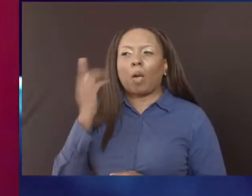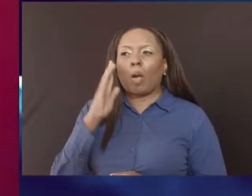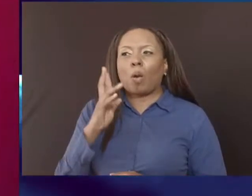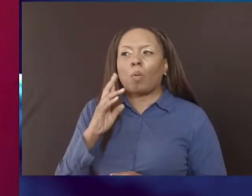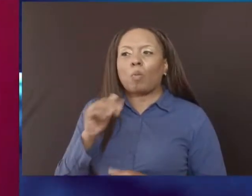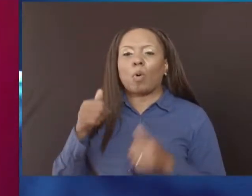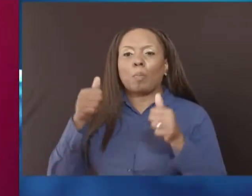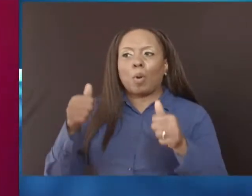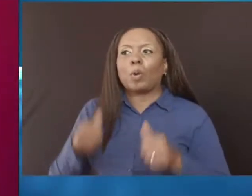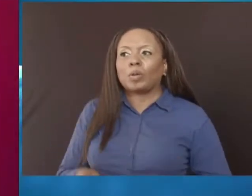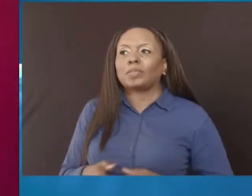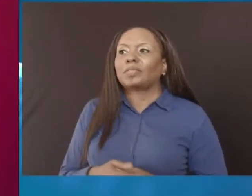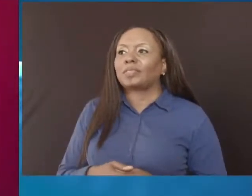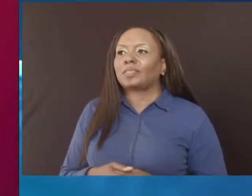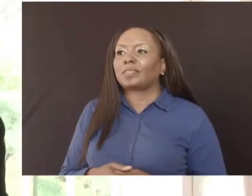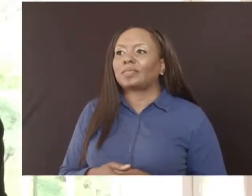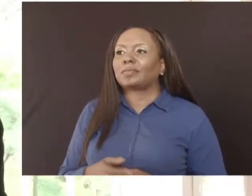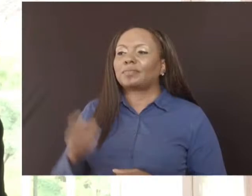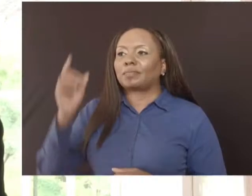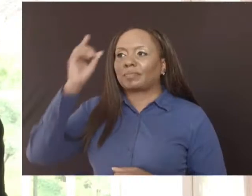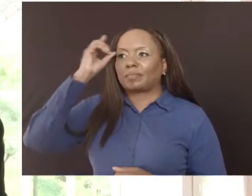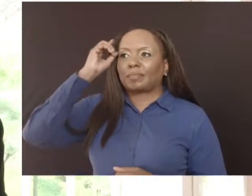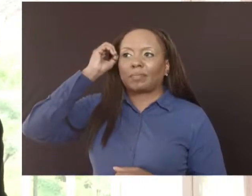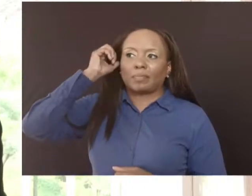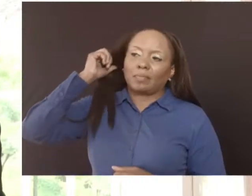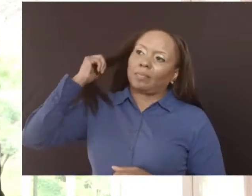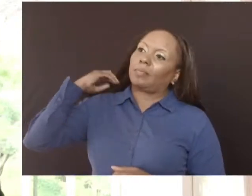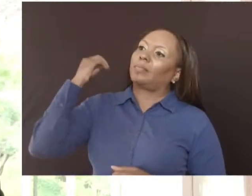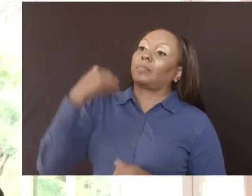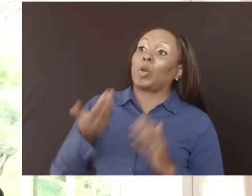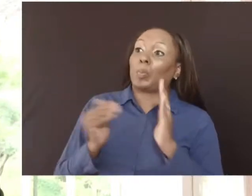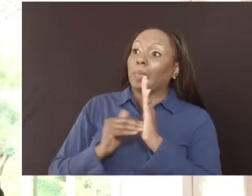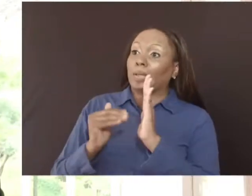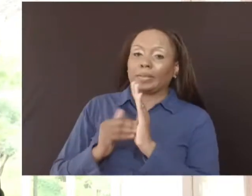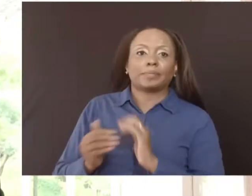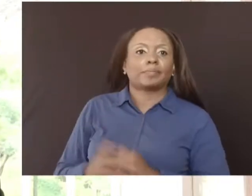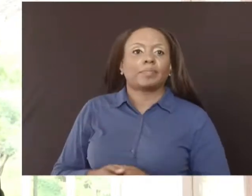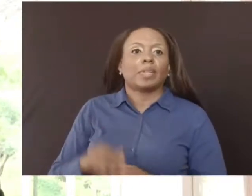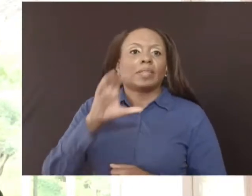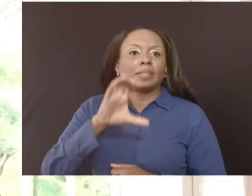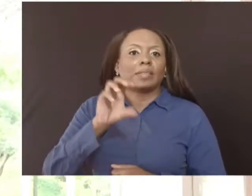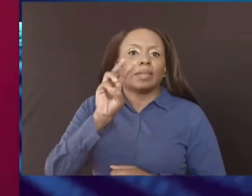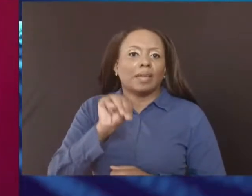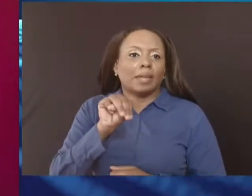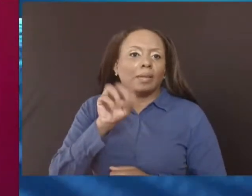dcmo@health.gov.bb. I suppose you should repeat it because it's quick. Sure.